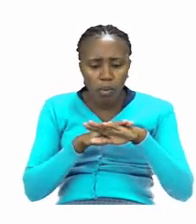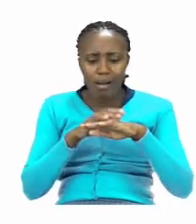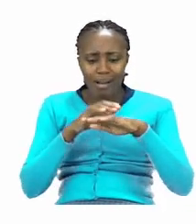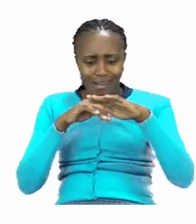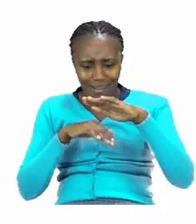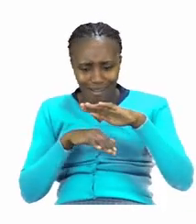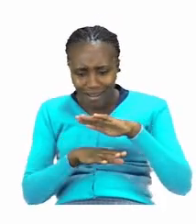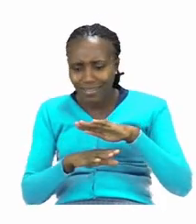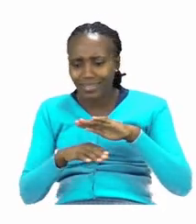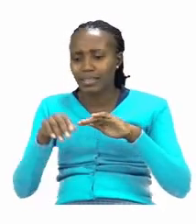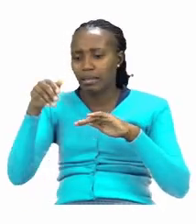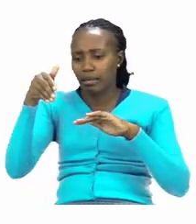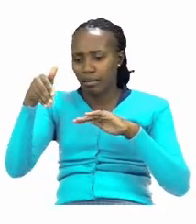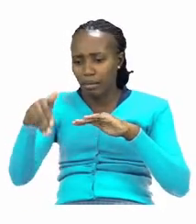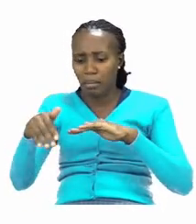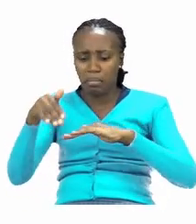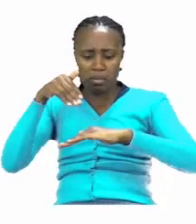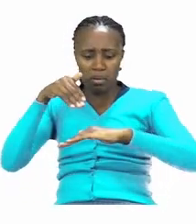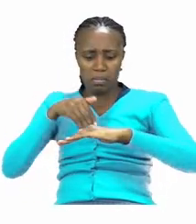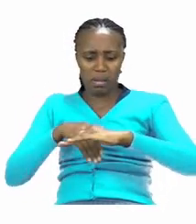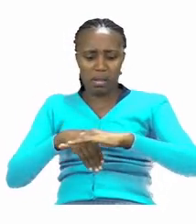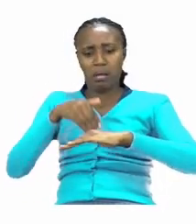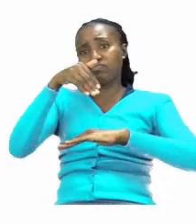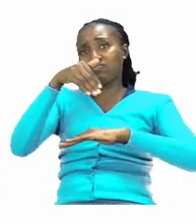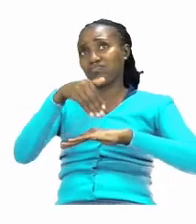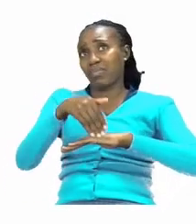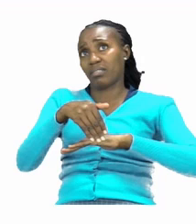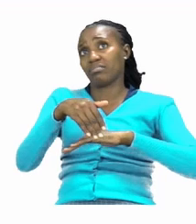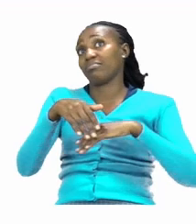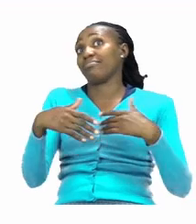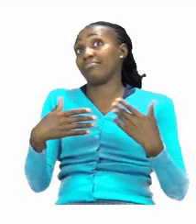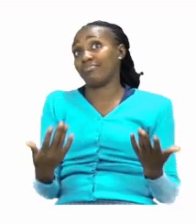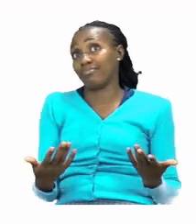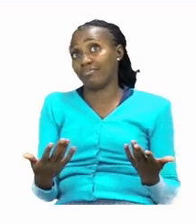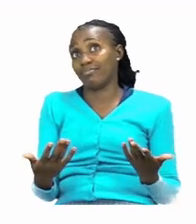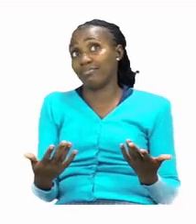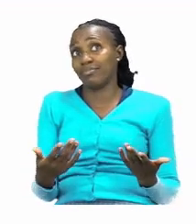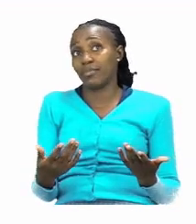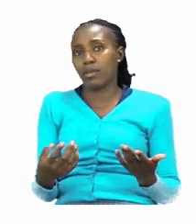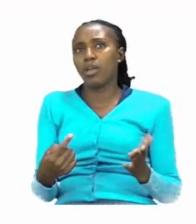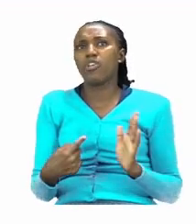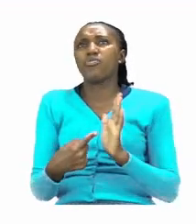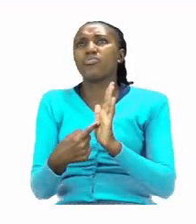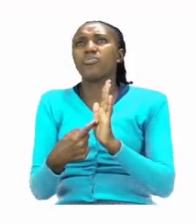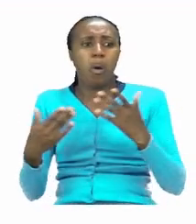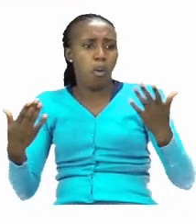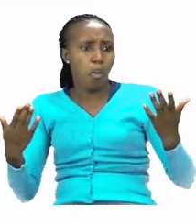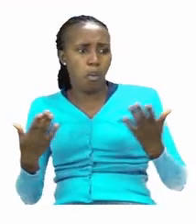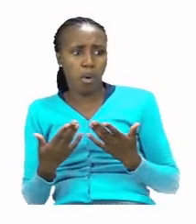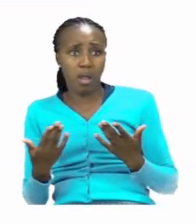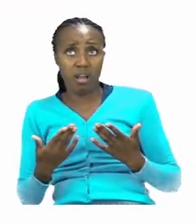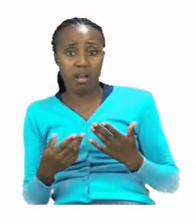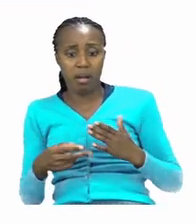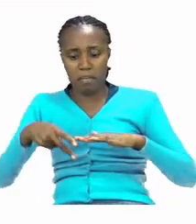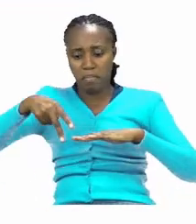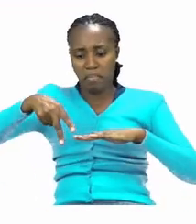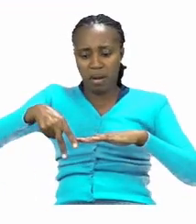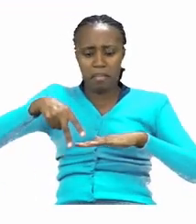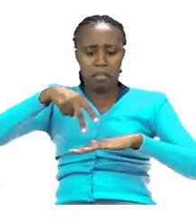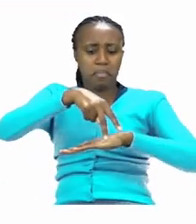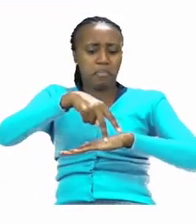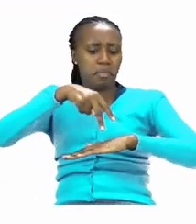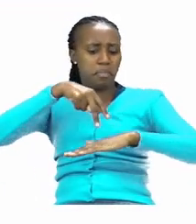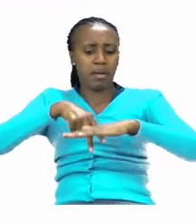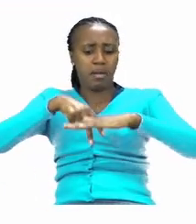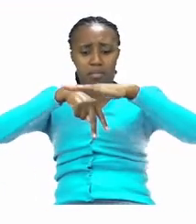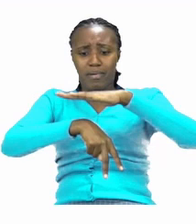Now remember, a preposition is a word that tells us where something is. Today, we are going to be